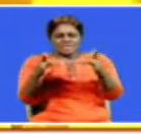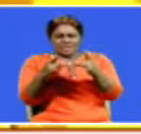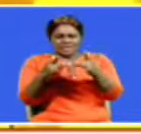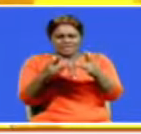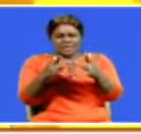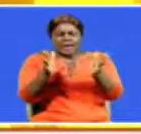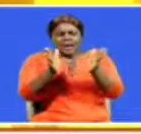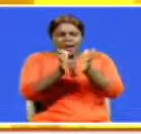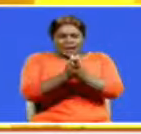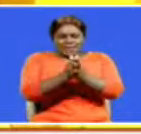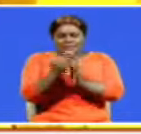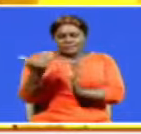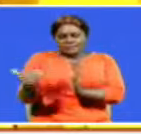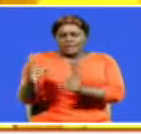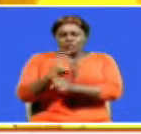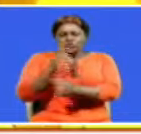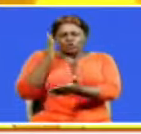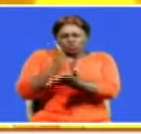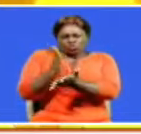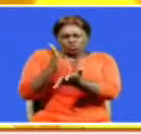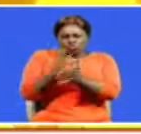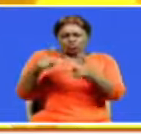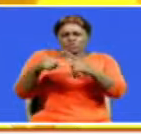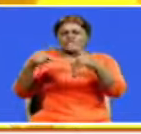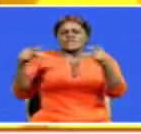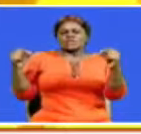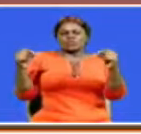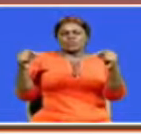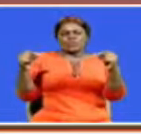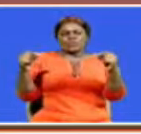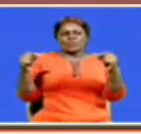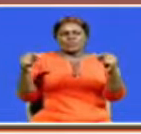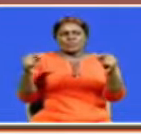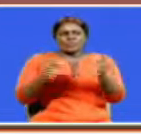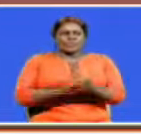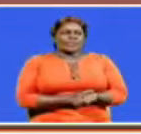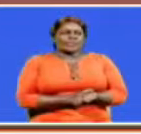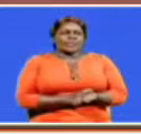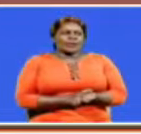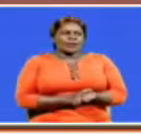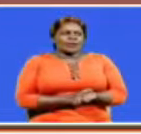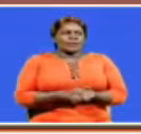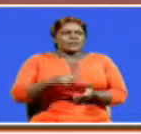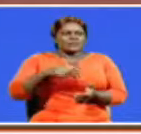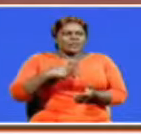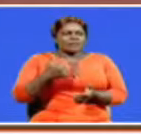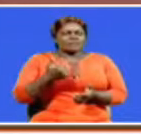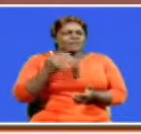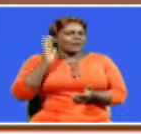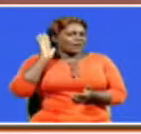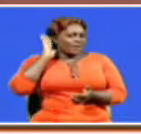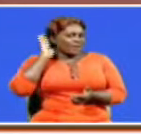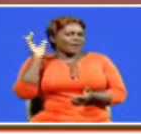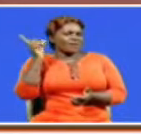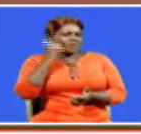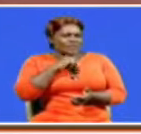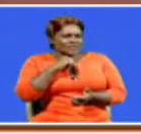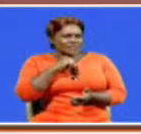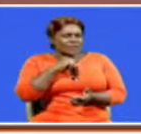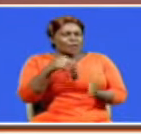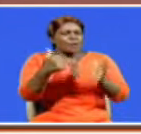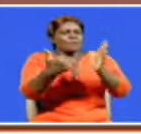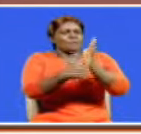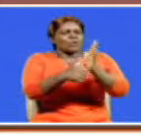internet and a child using the actual test tube in the lab. We have had the cries on the